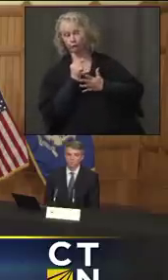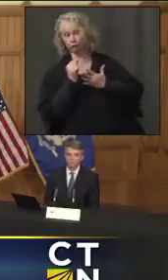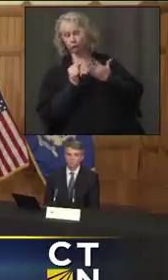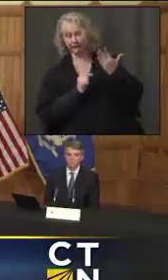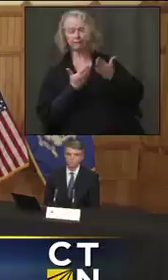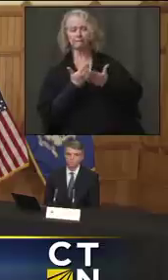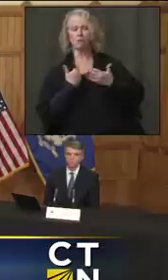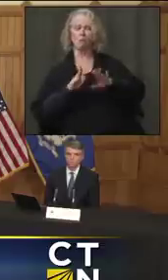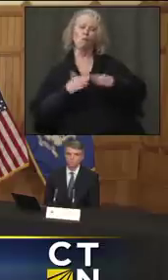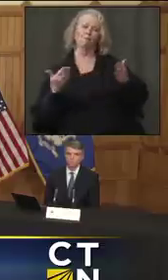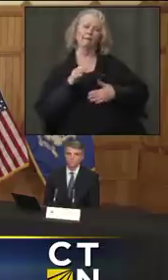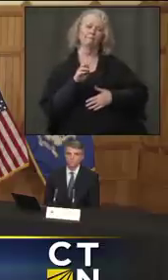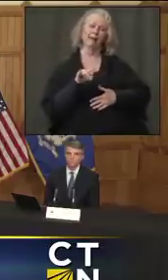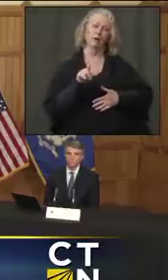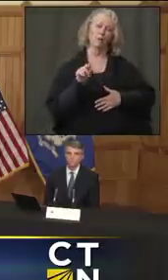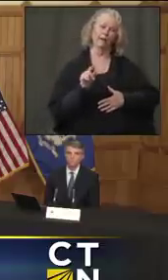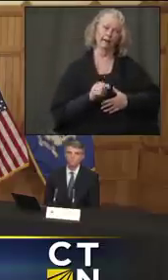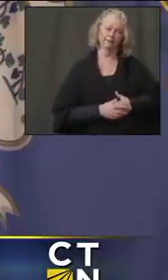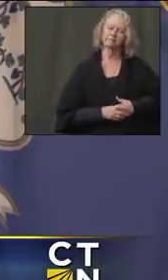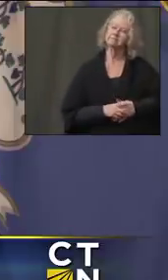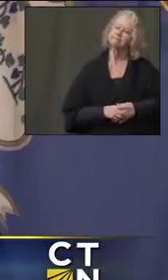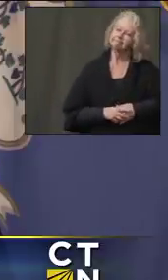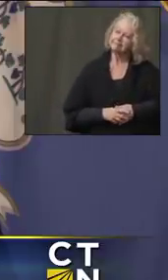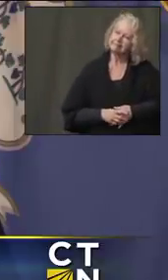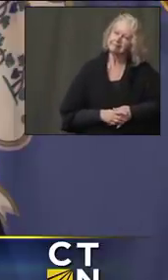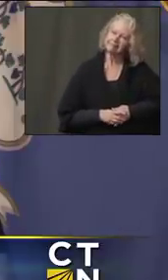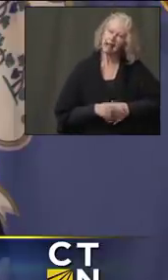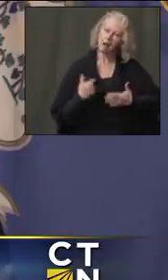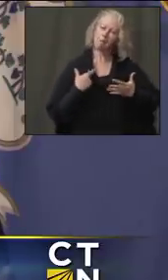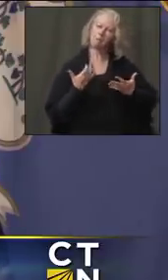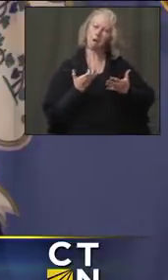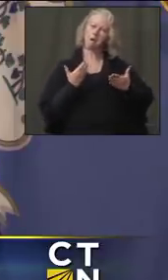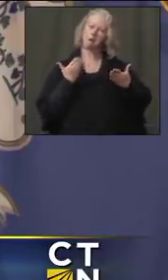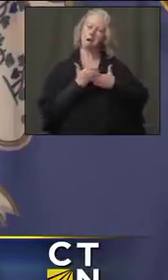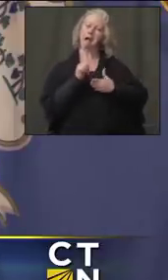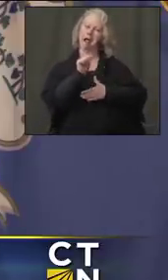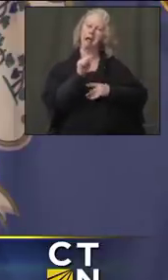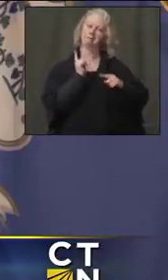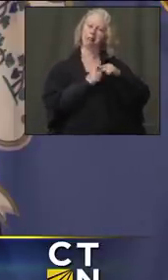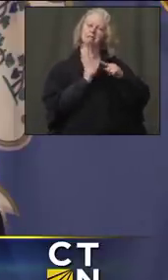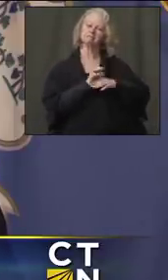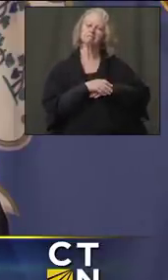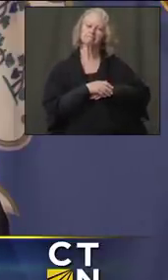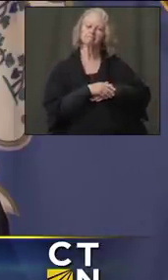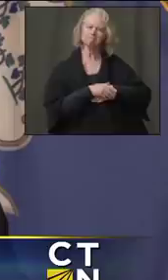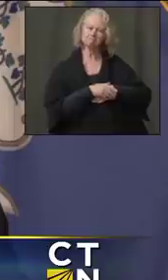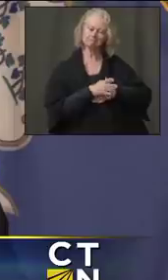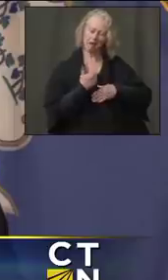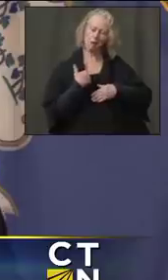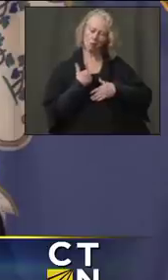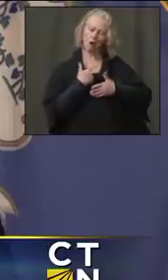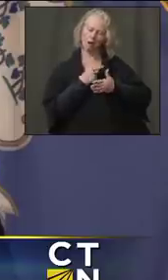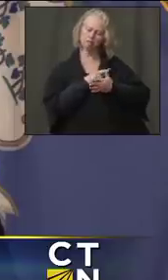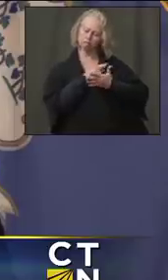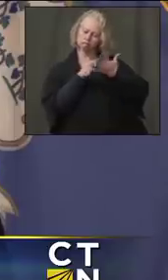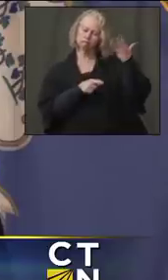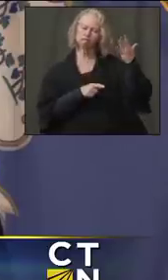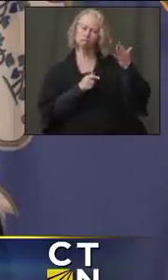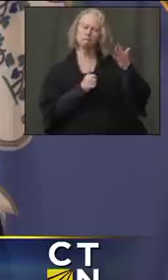20th? We got to get close to A+. I want to see our metrics get into the green